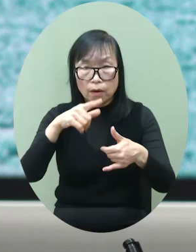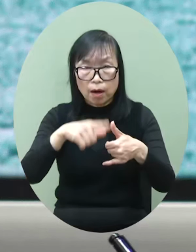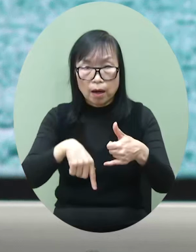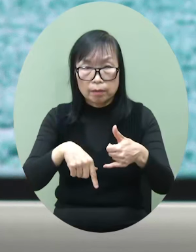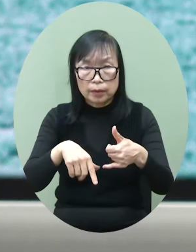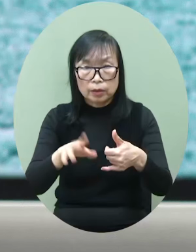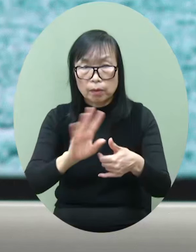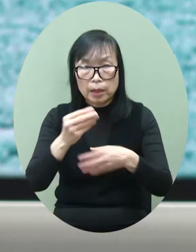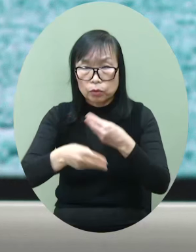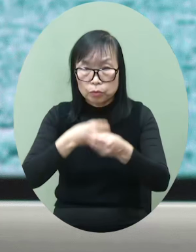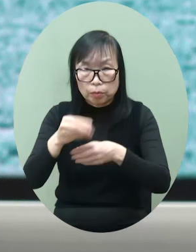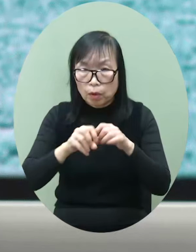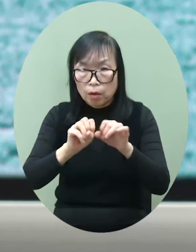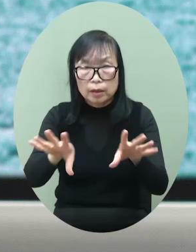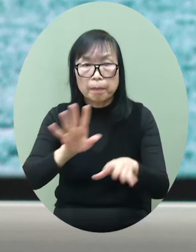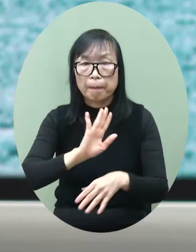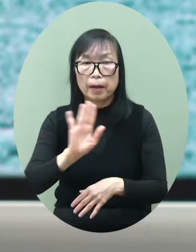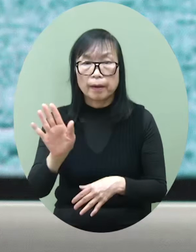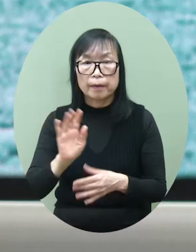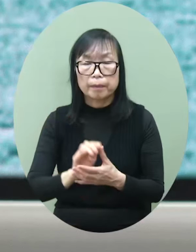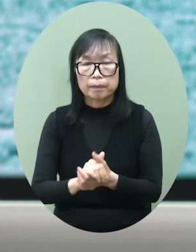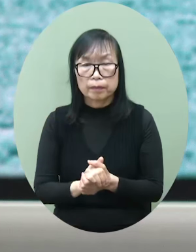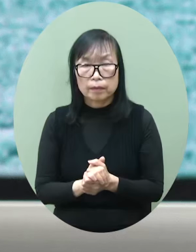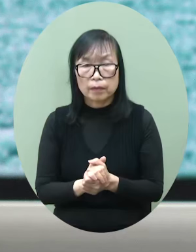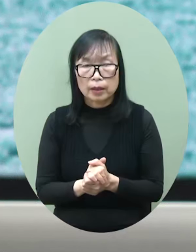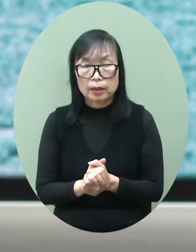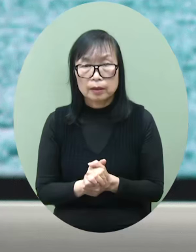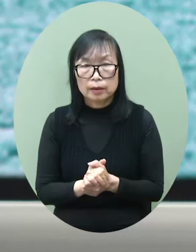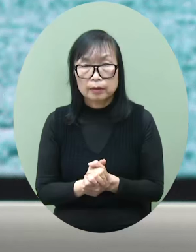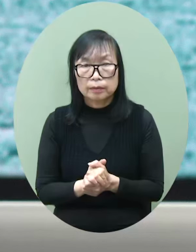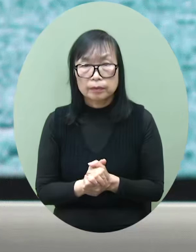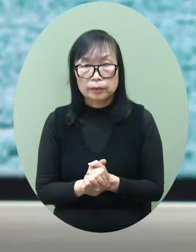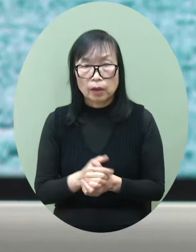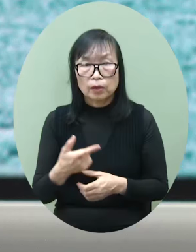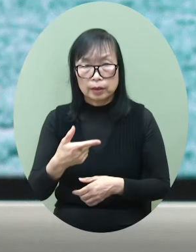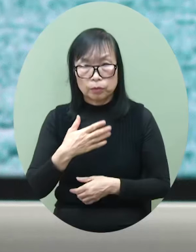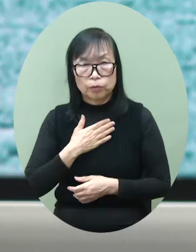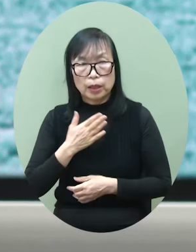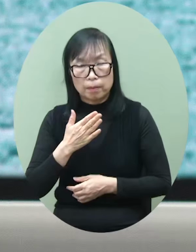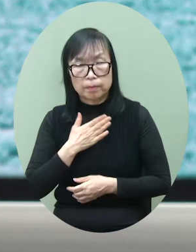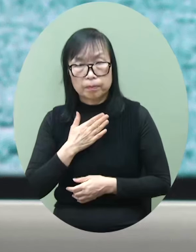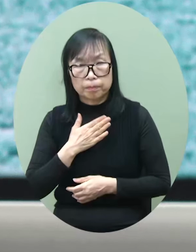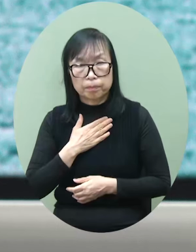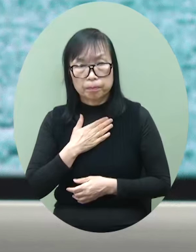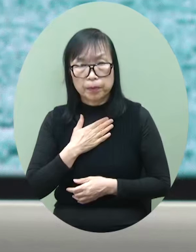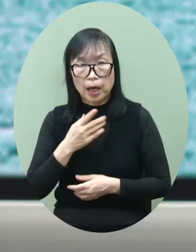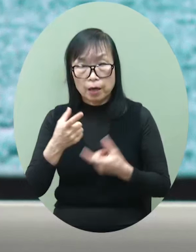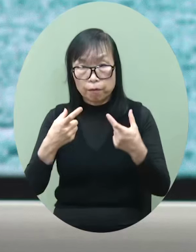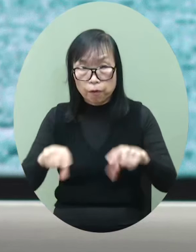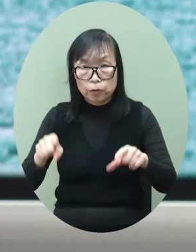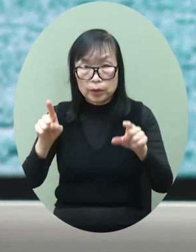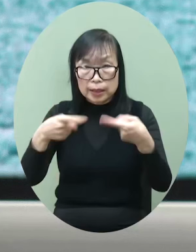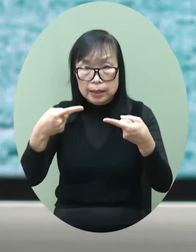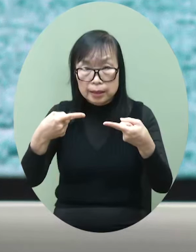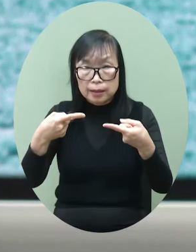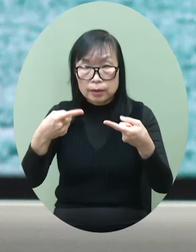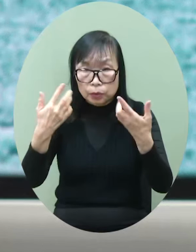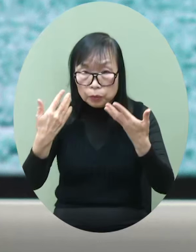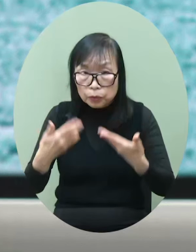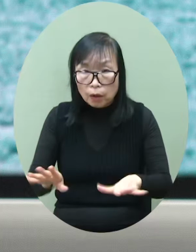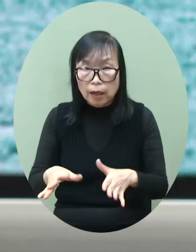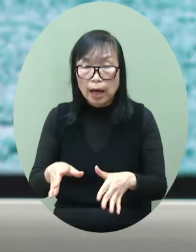of course we are worried about whether there will be rebound of the COVID after the long Easter holiday especially